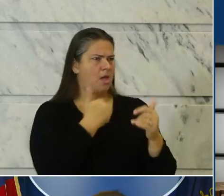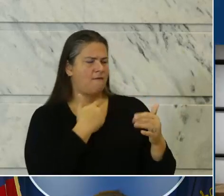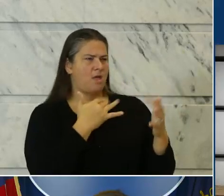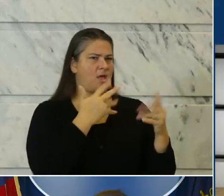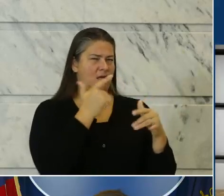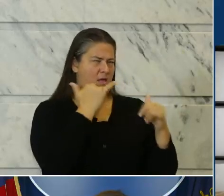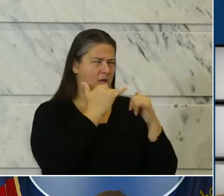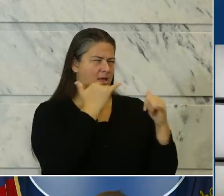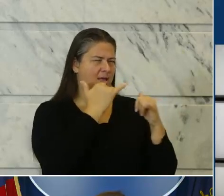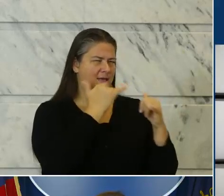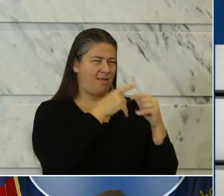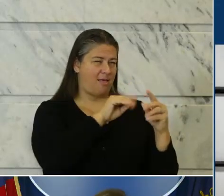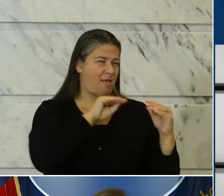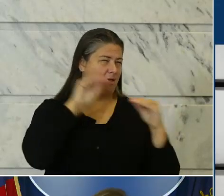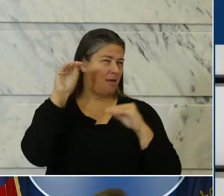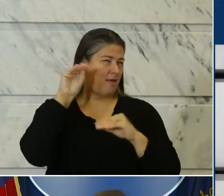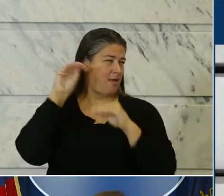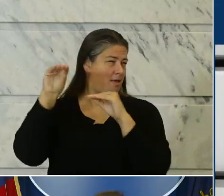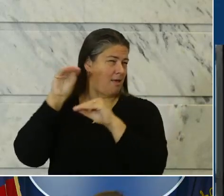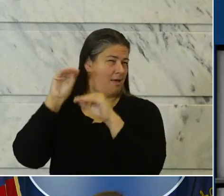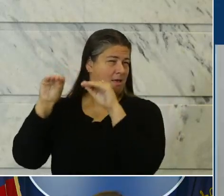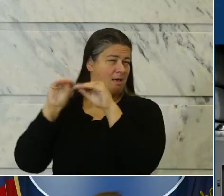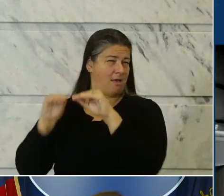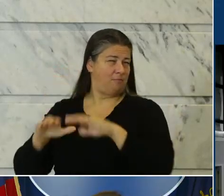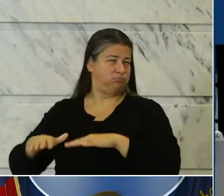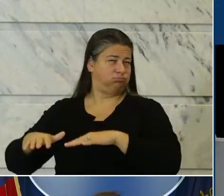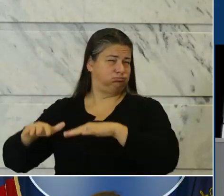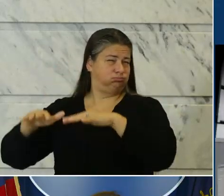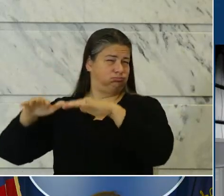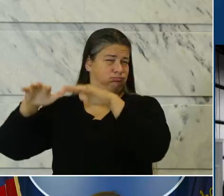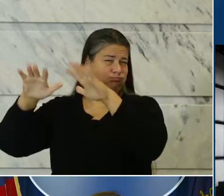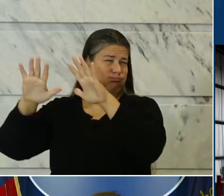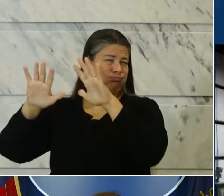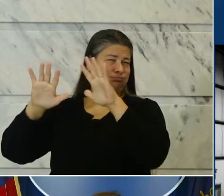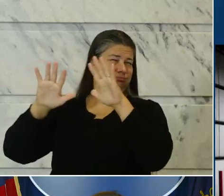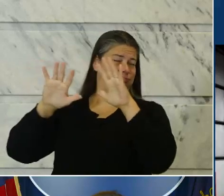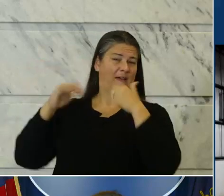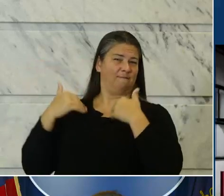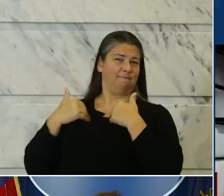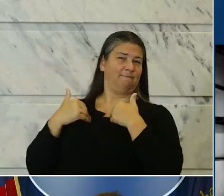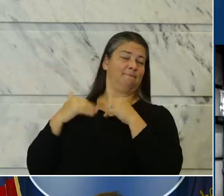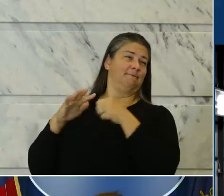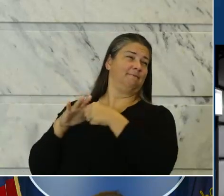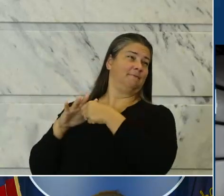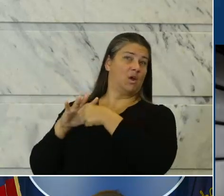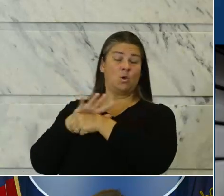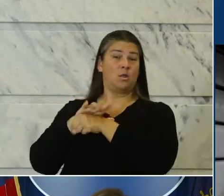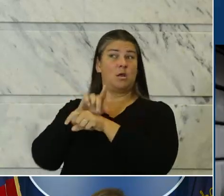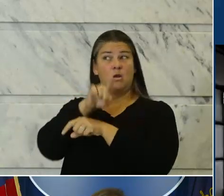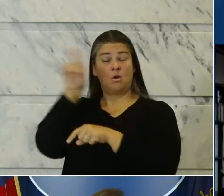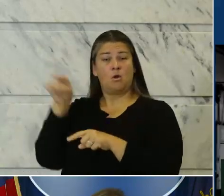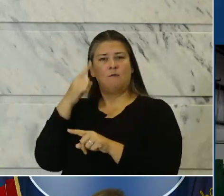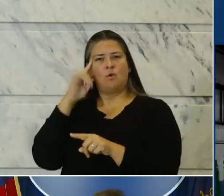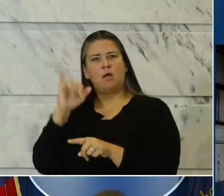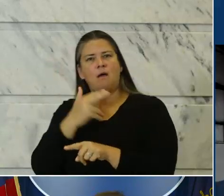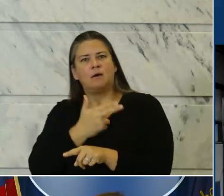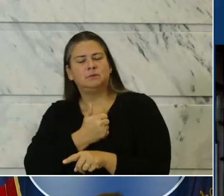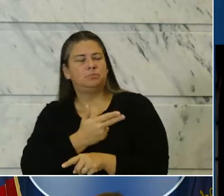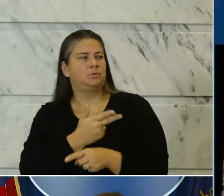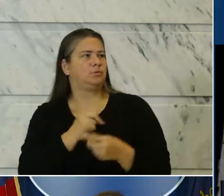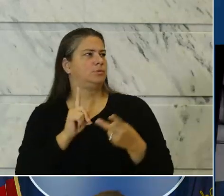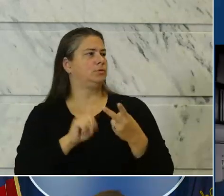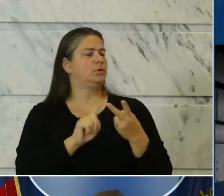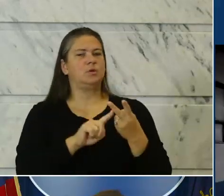COVID-19. Our team has worked diligently to secure the protective equipment we need in our hospitals, in our long-term